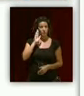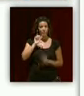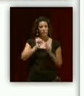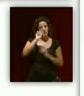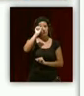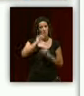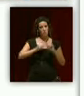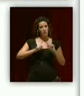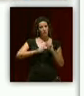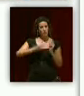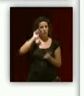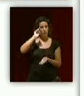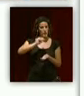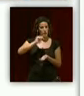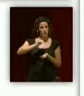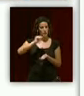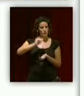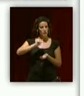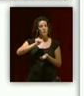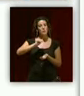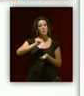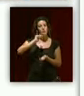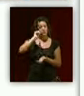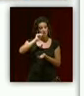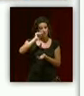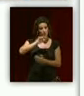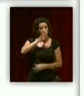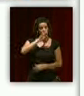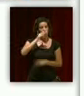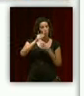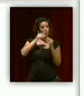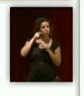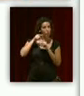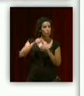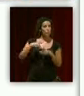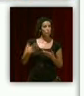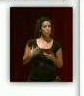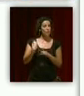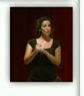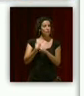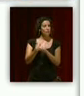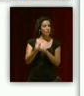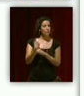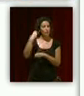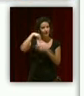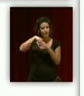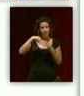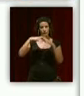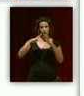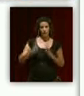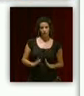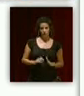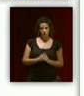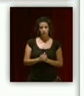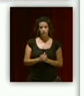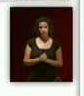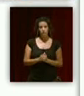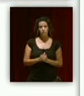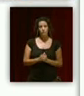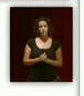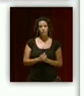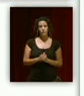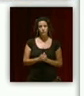The Assibot assistive robot, it's a medium to small size robot because it is designed